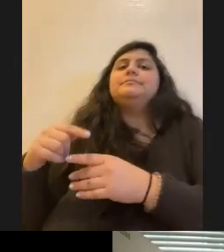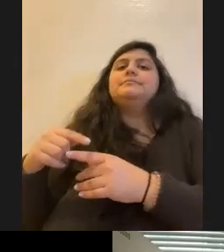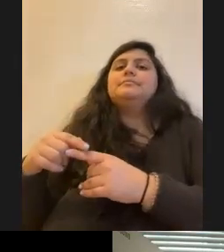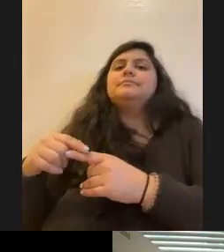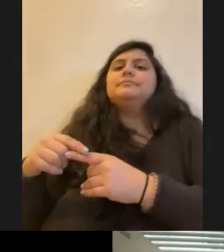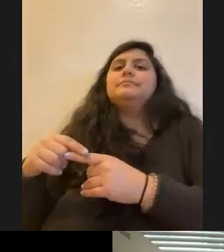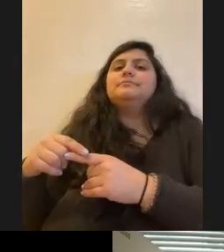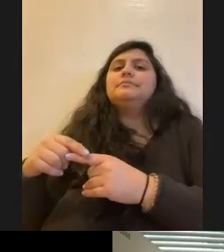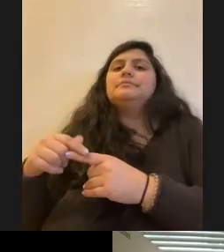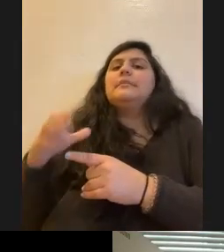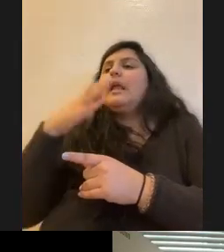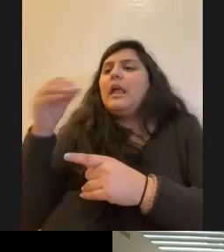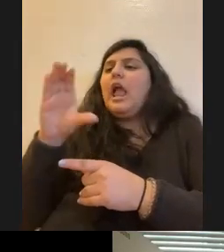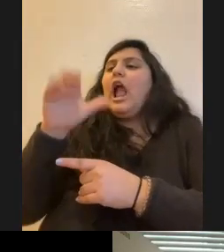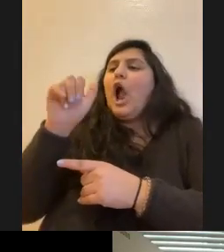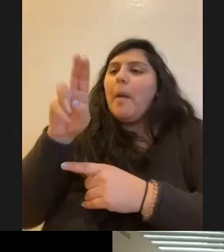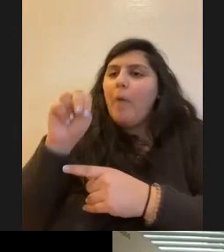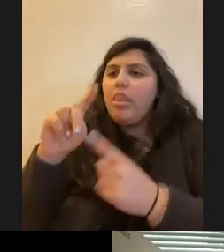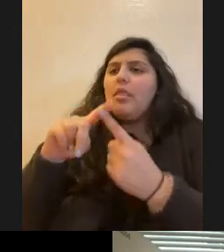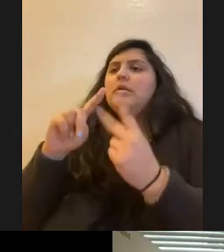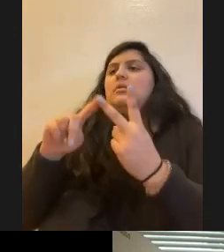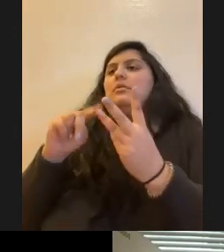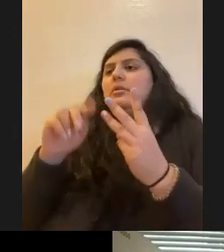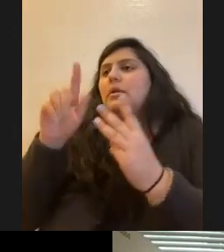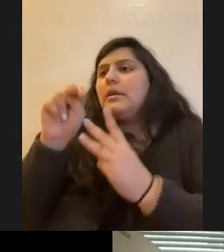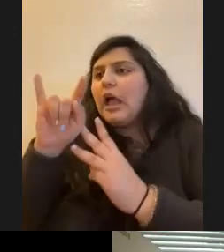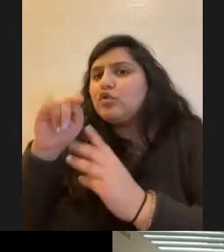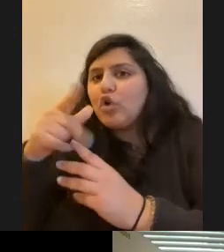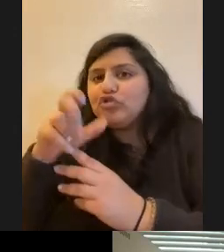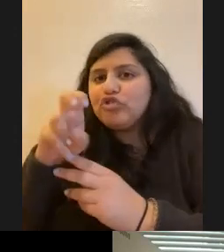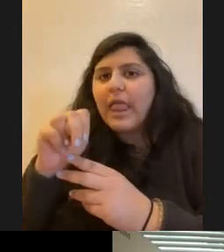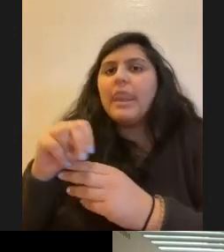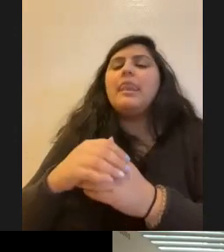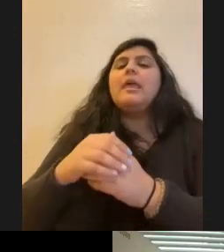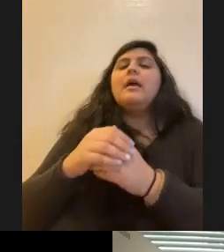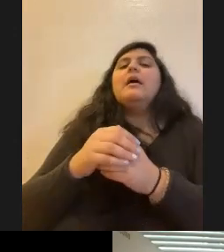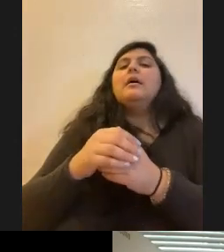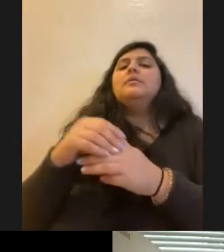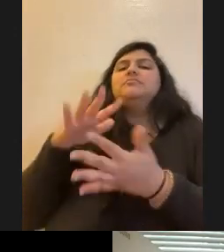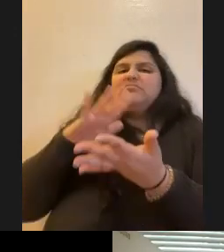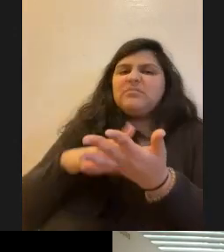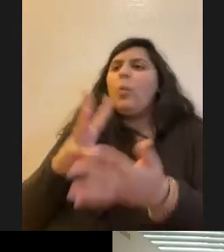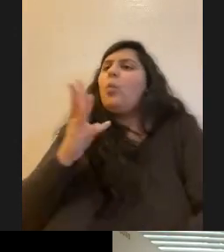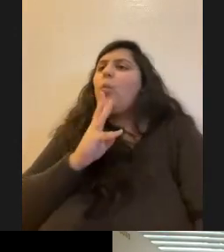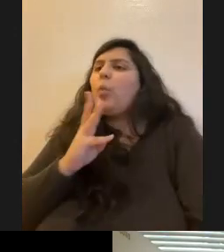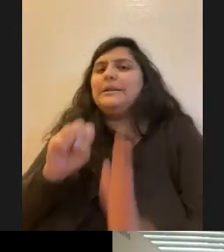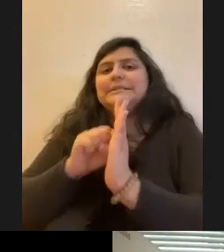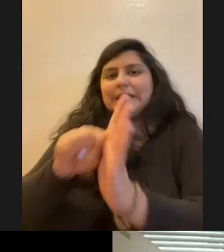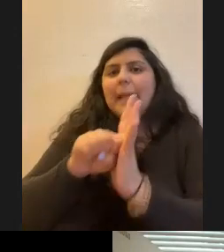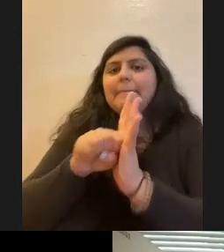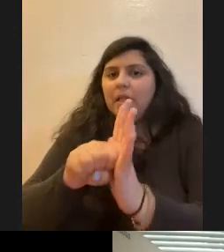like carbon and nitrogen specifically. They use a lot of like water samples to do that type of